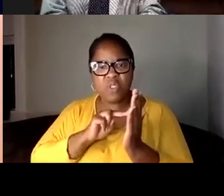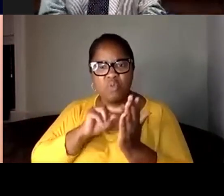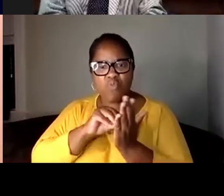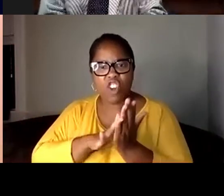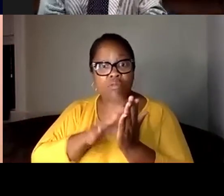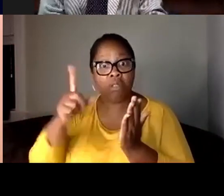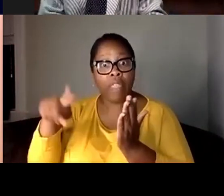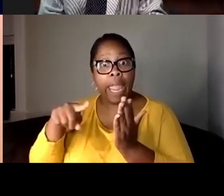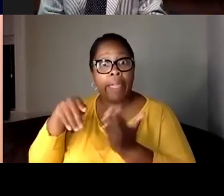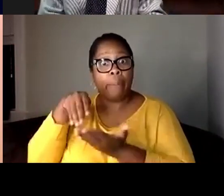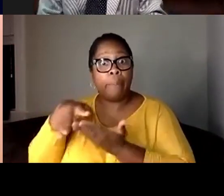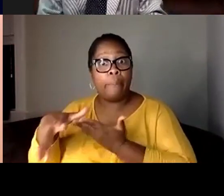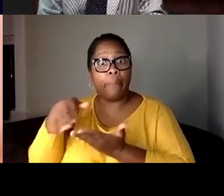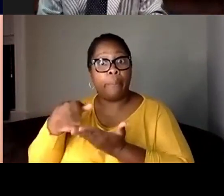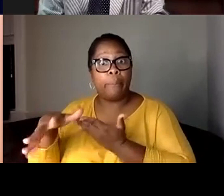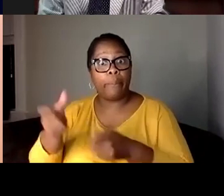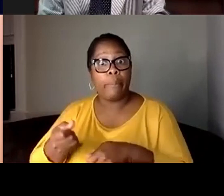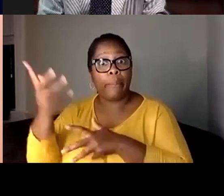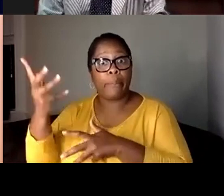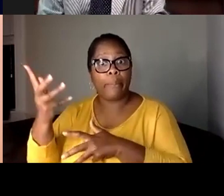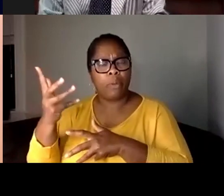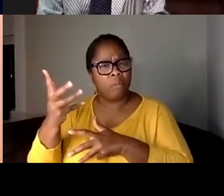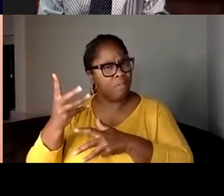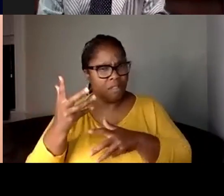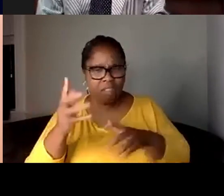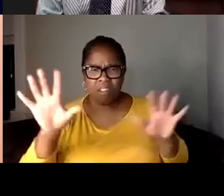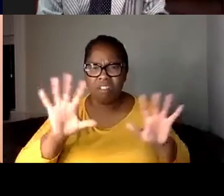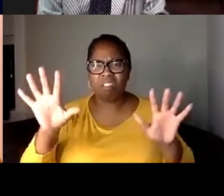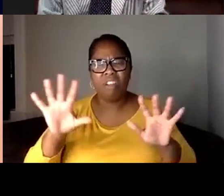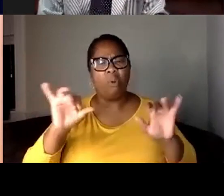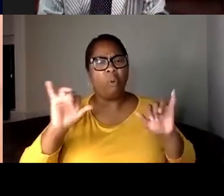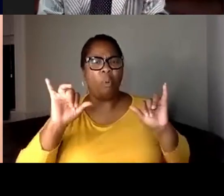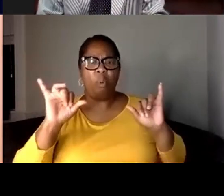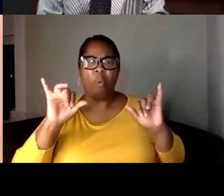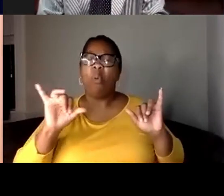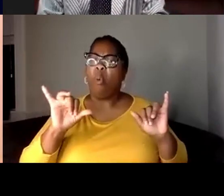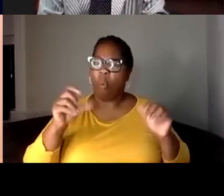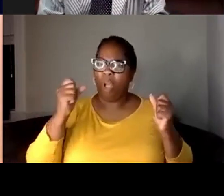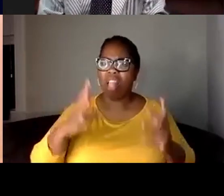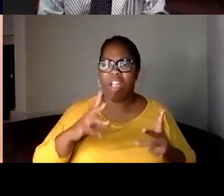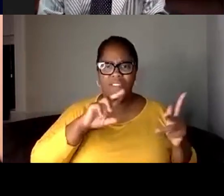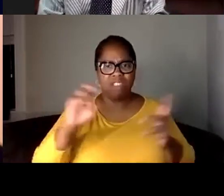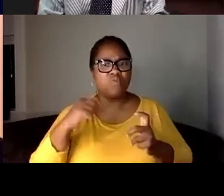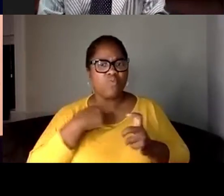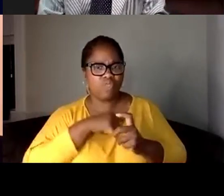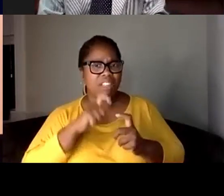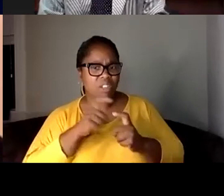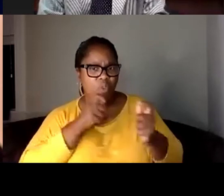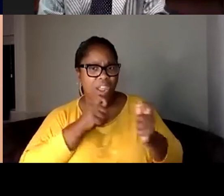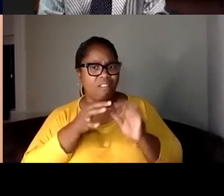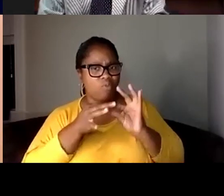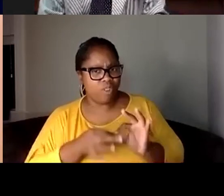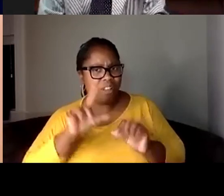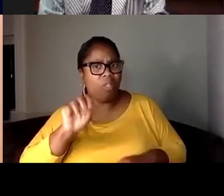the bill was enacted in January of last year. So it's a lot of issues that we need to deal with when it comes to law enforcement and holding